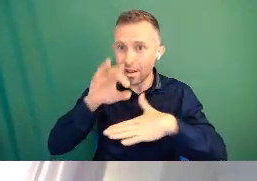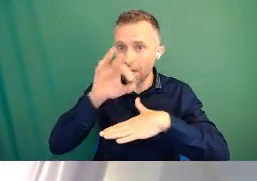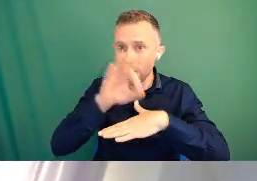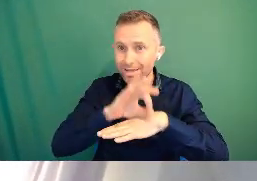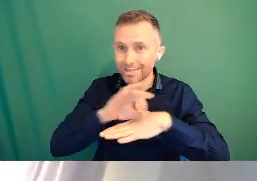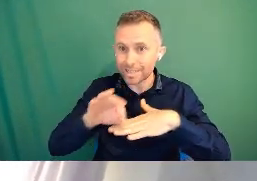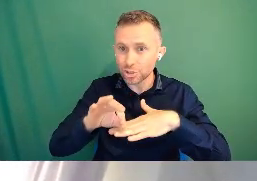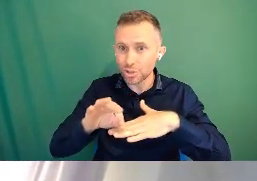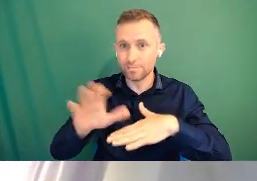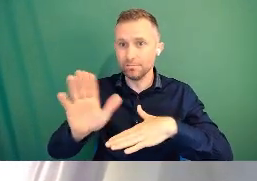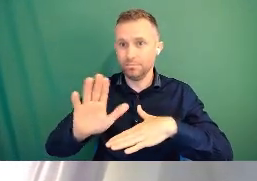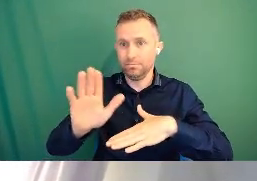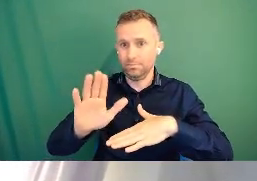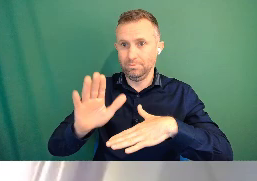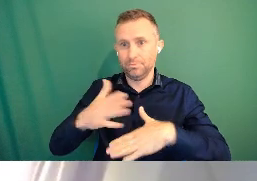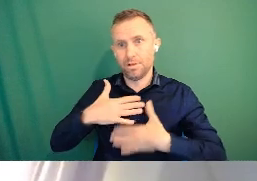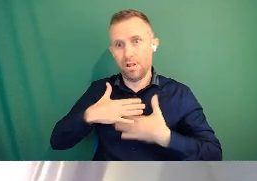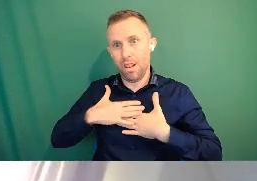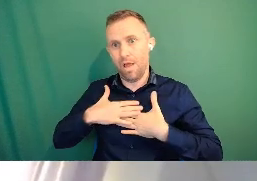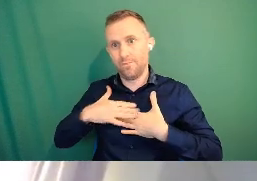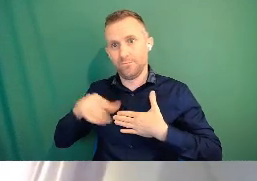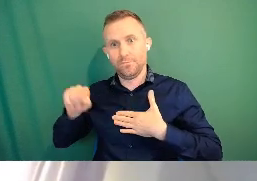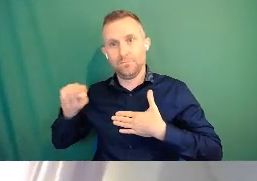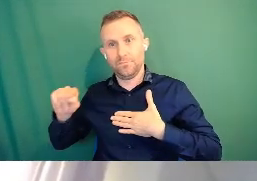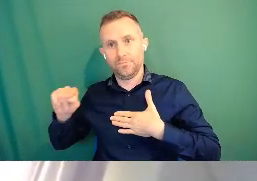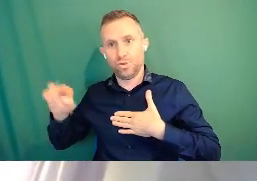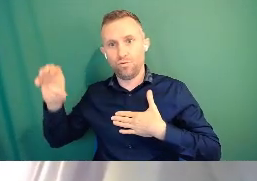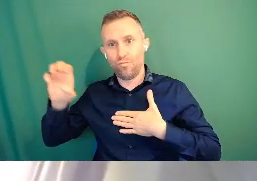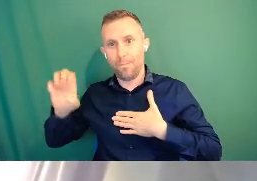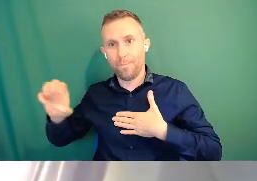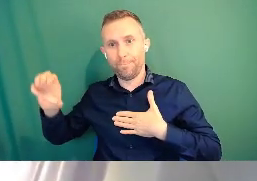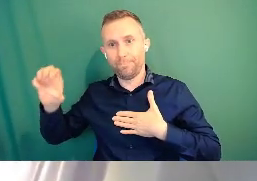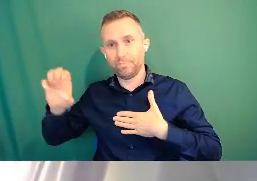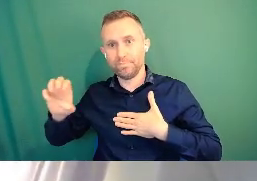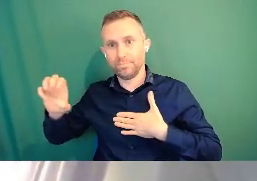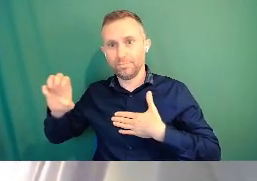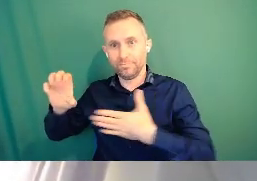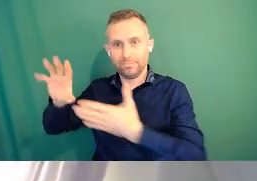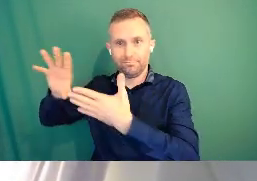also European architecture. So all of this